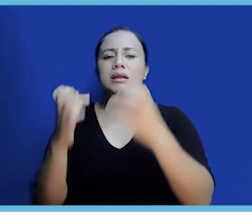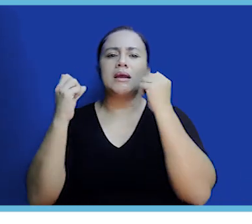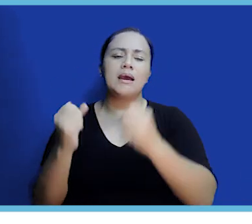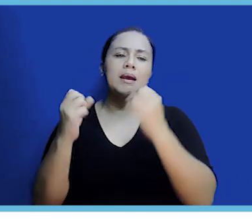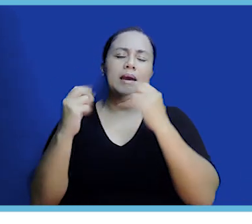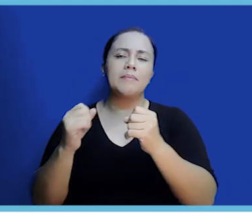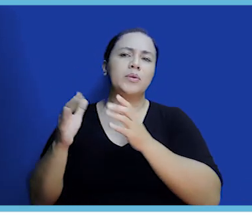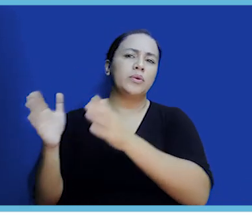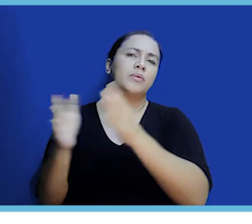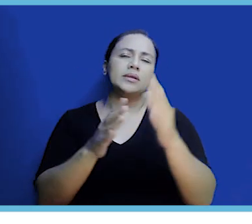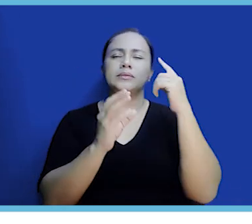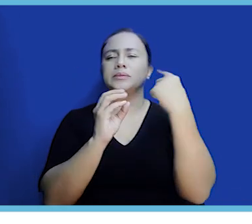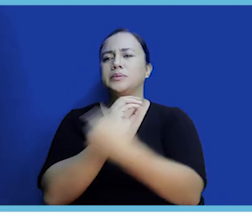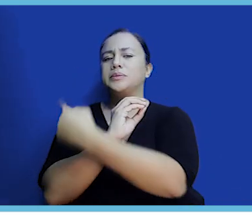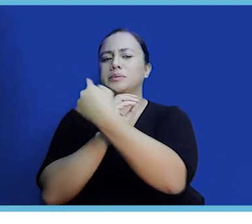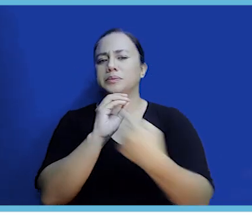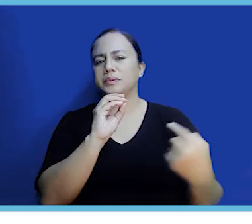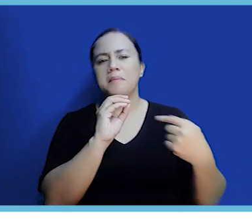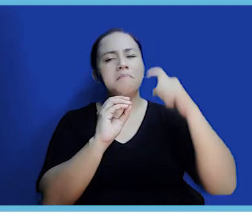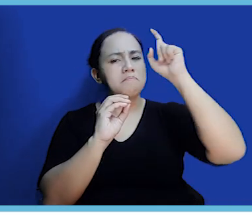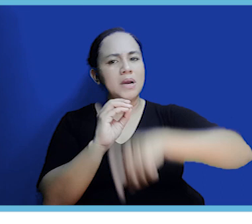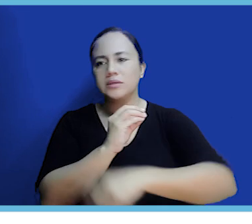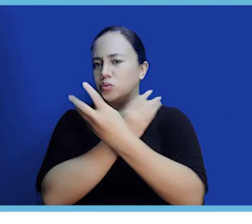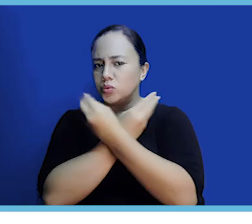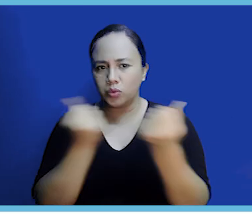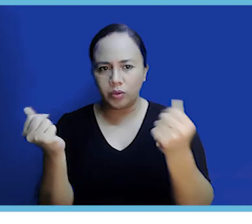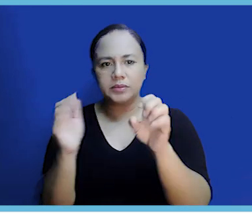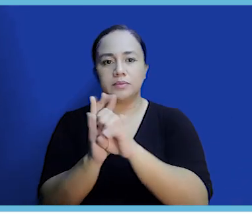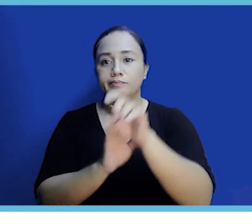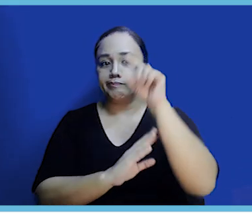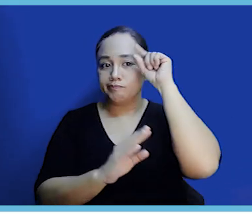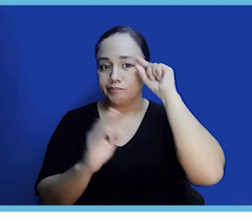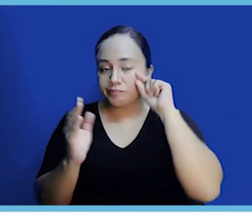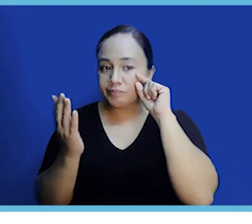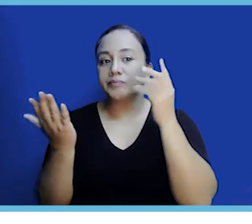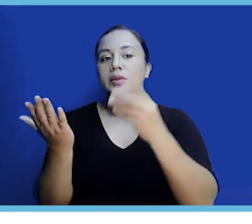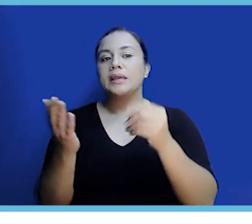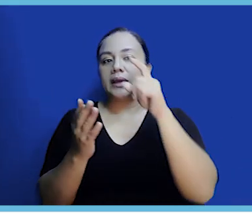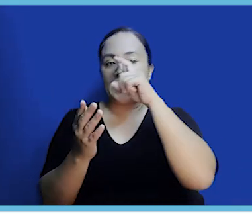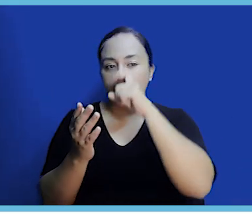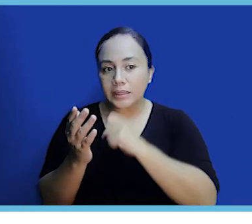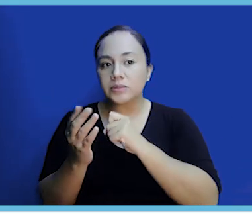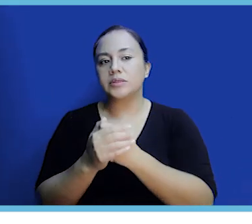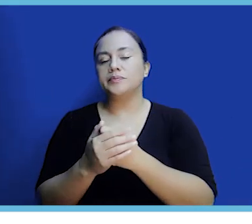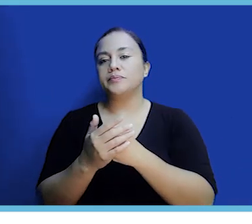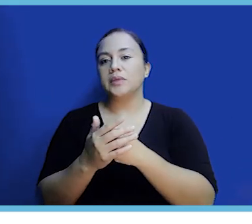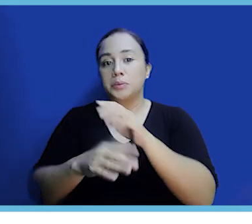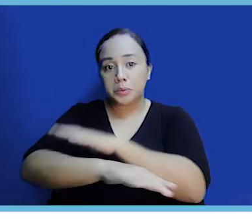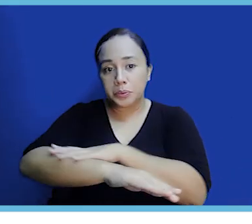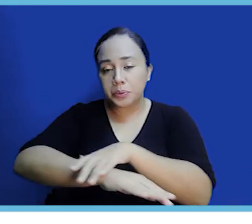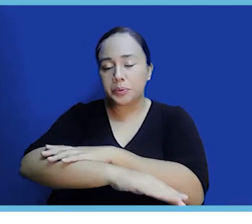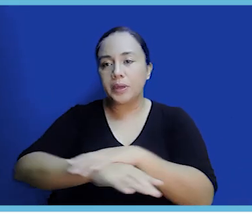disabilities experience multiple forms of discrimination that must be addressed, like sex, gender,